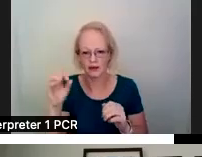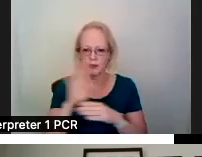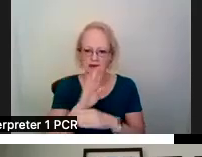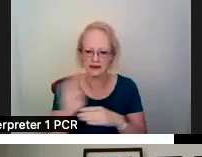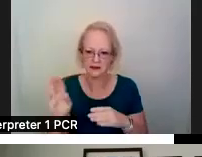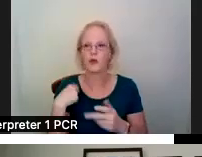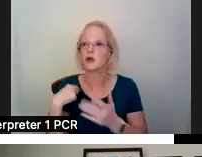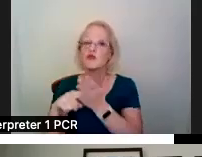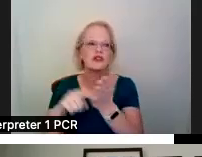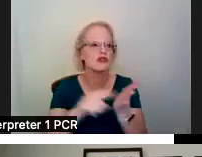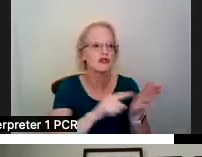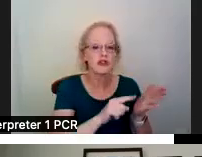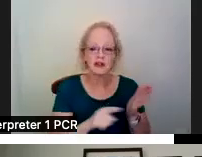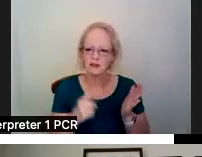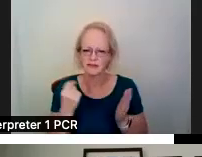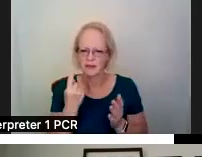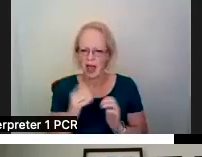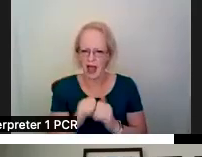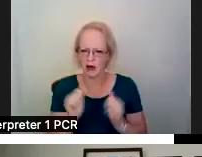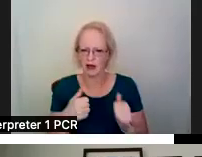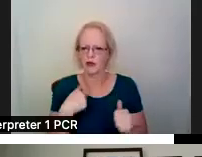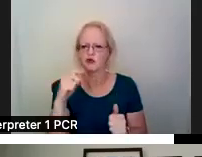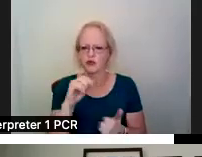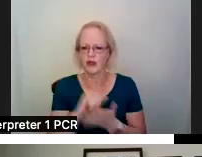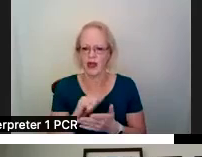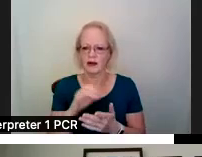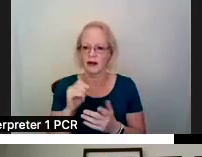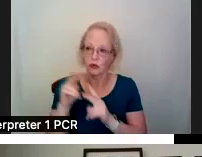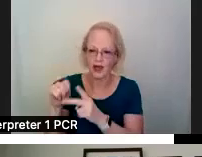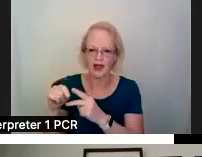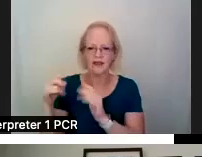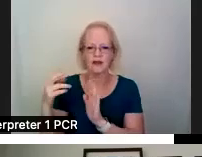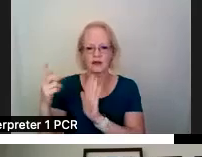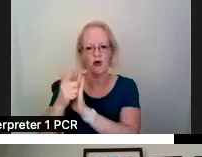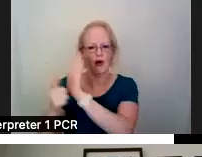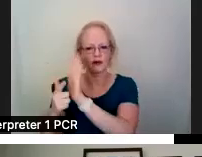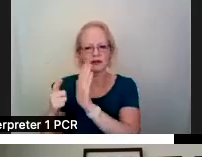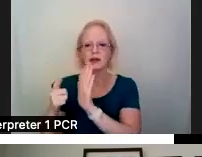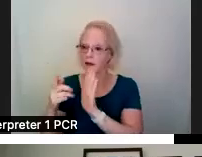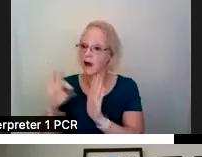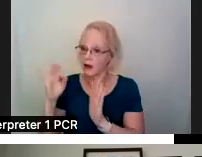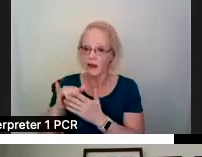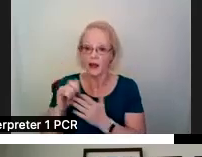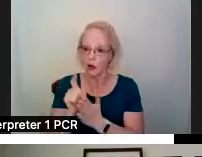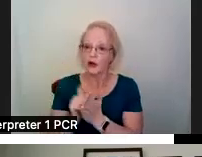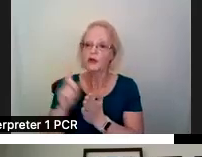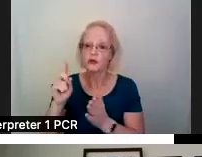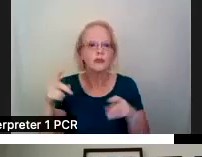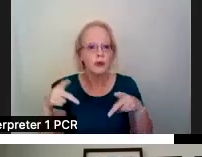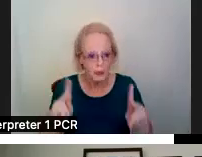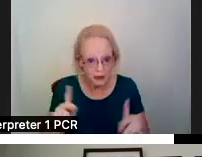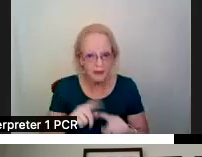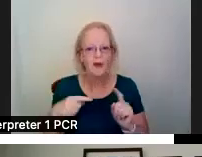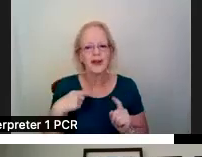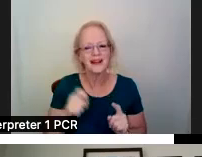because we were worried, how could we do this within the regulatory environment? Turns out we could do it within the regulatory environment. We just needed to get good legal